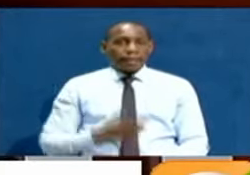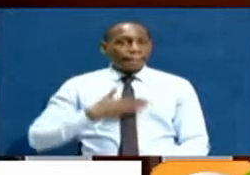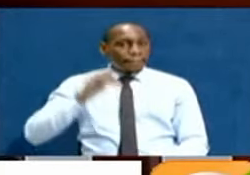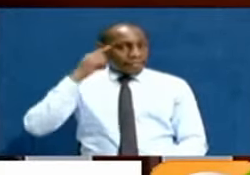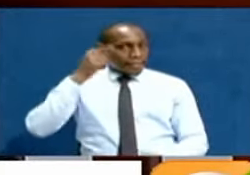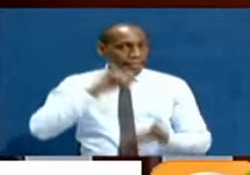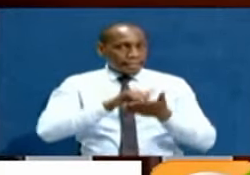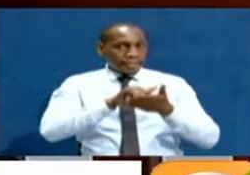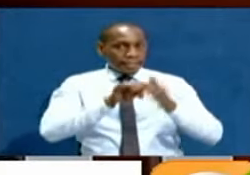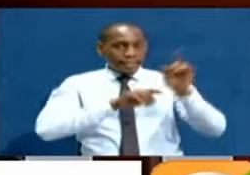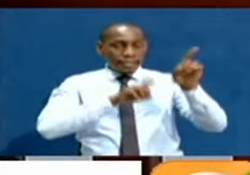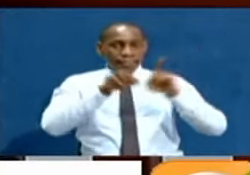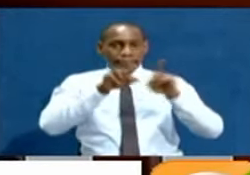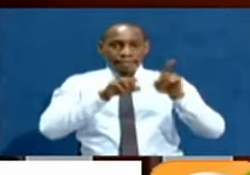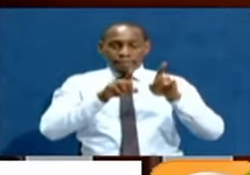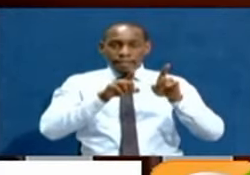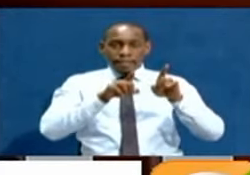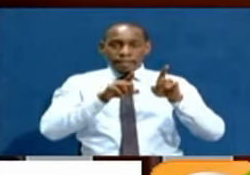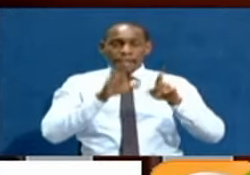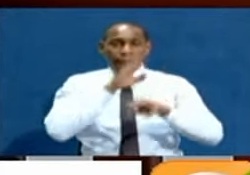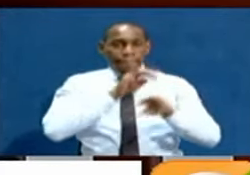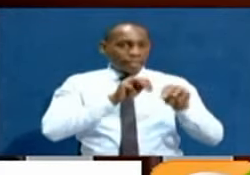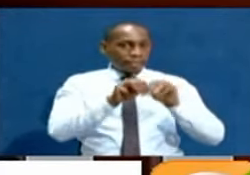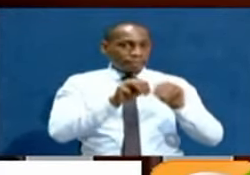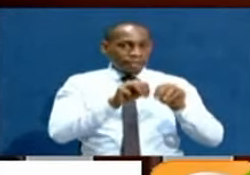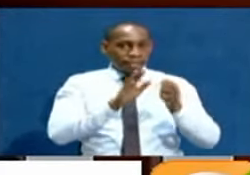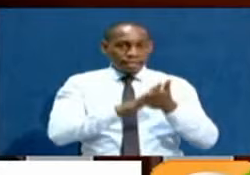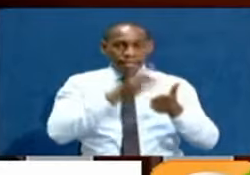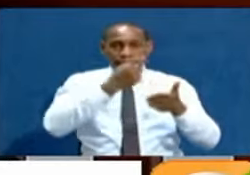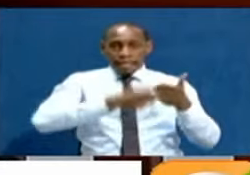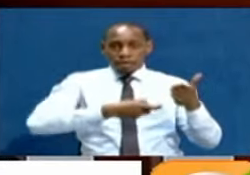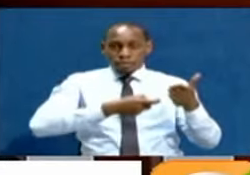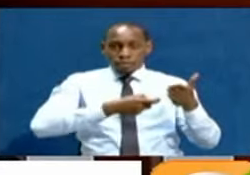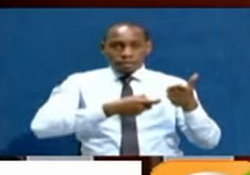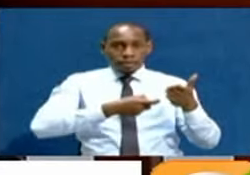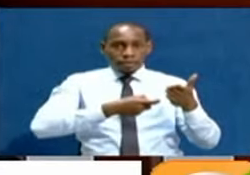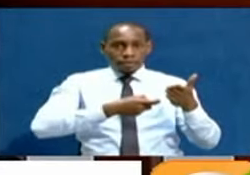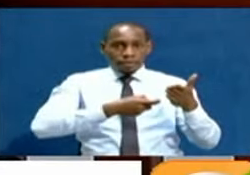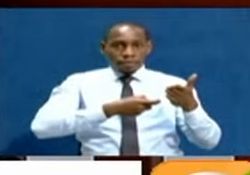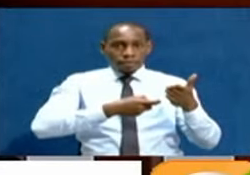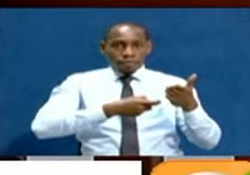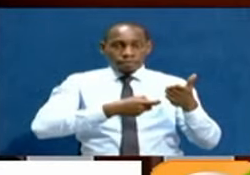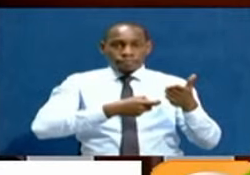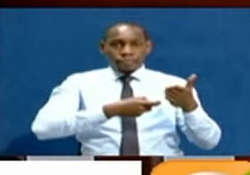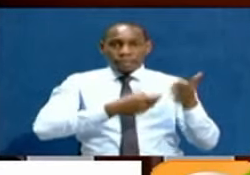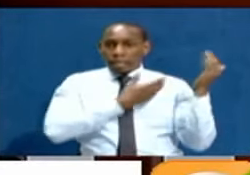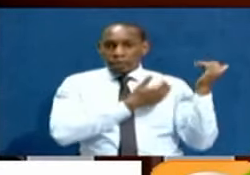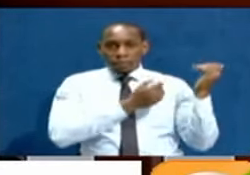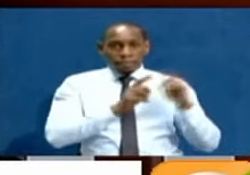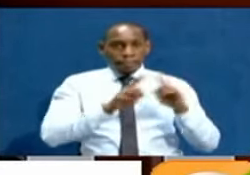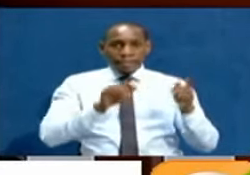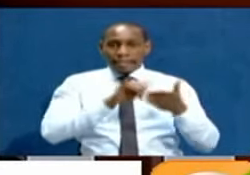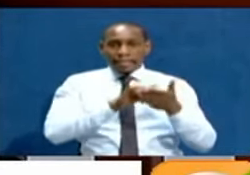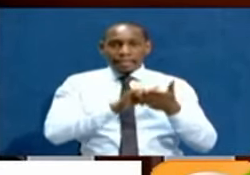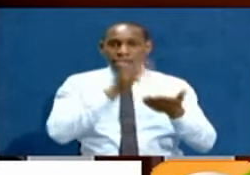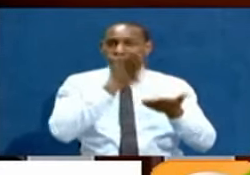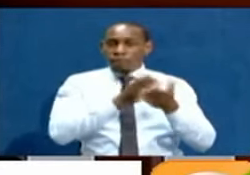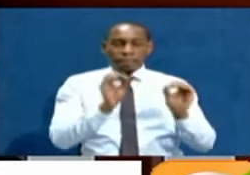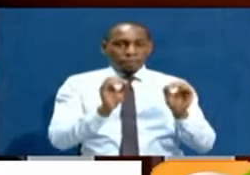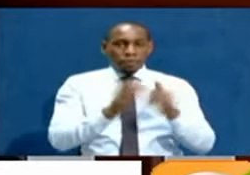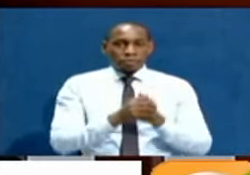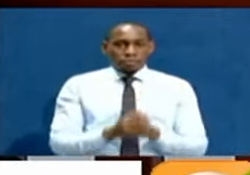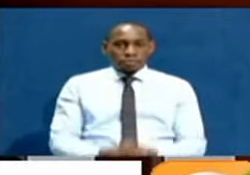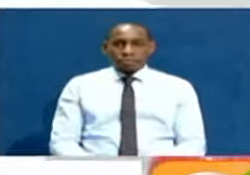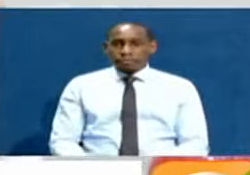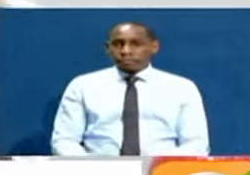think the charges of mismanagement, you know, of course some people can always say that, they always do, but I don't think that's justified in any shape or